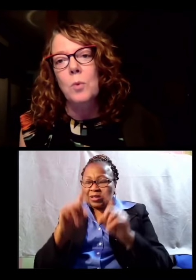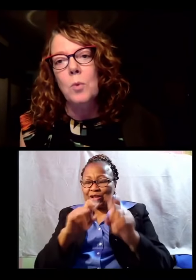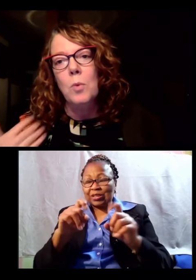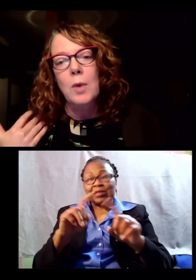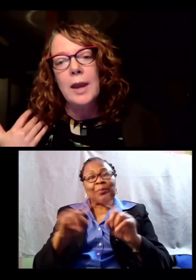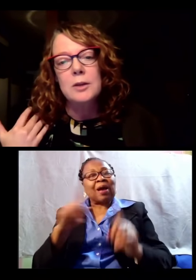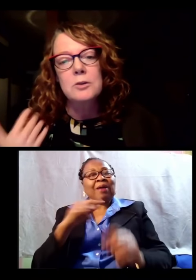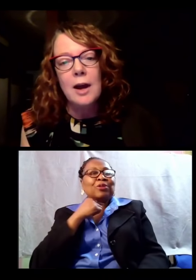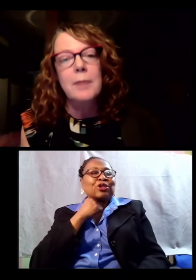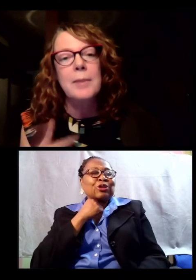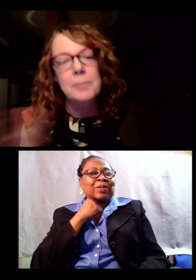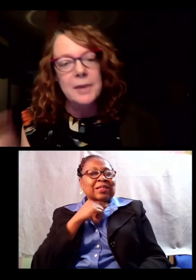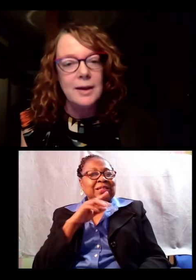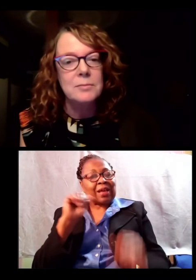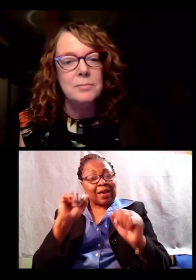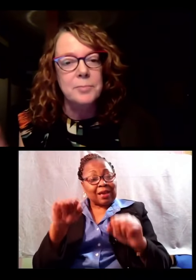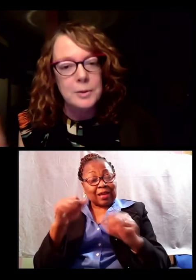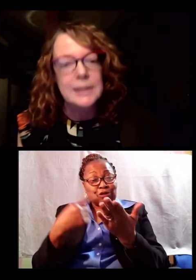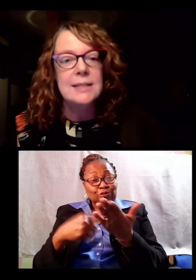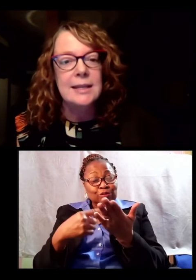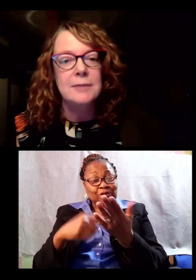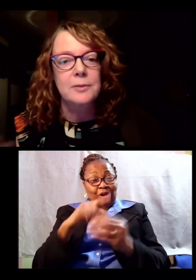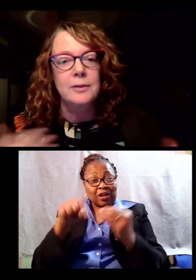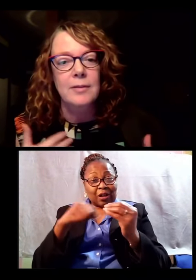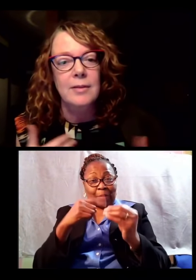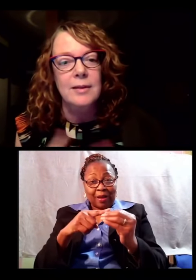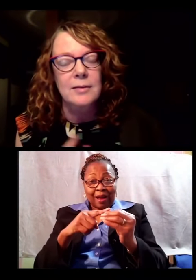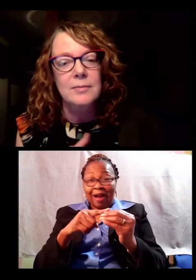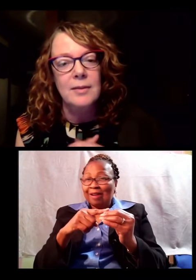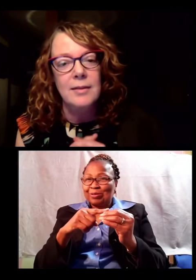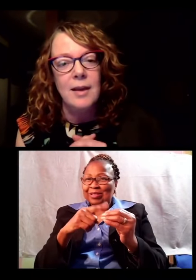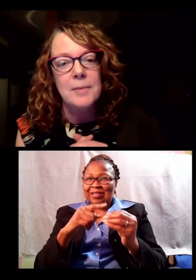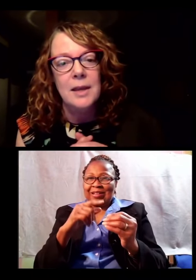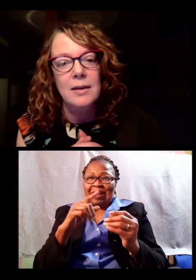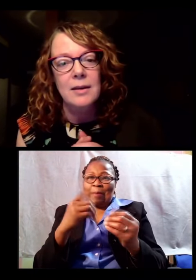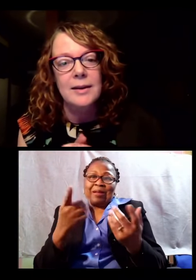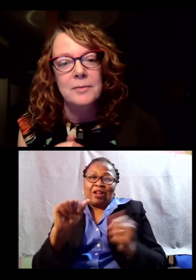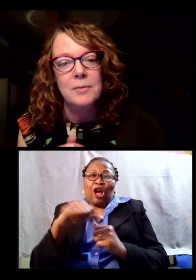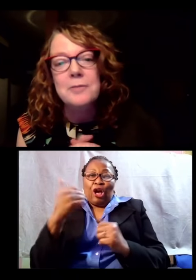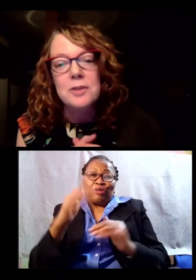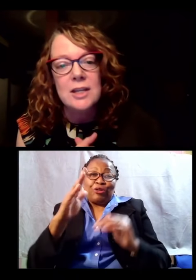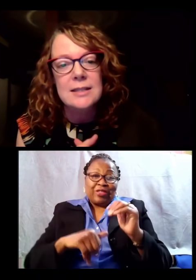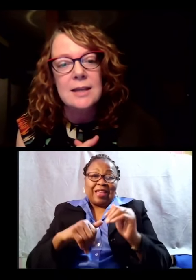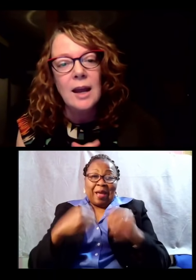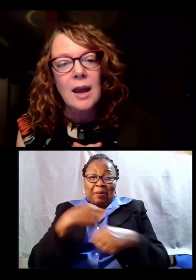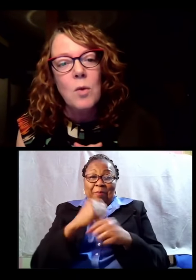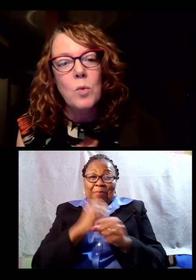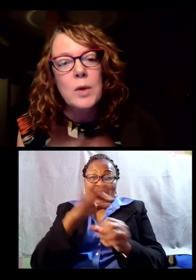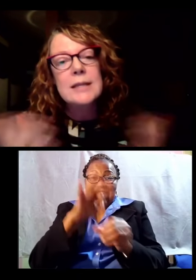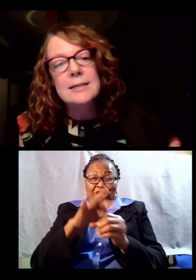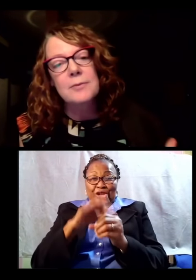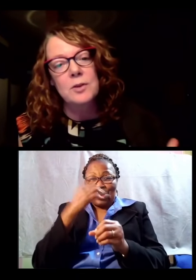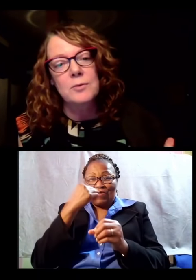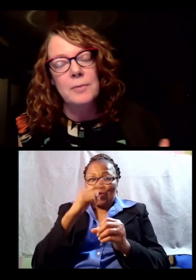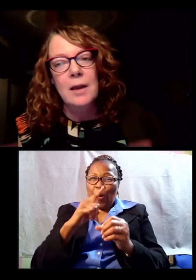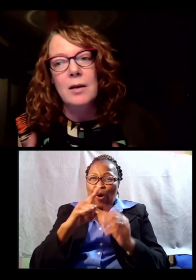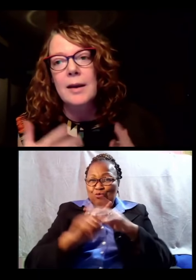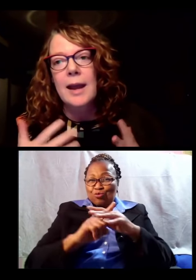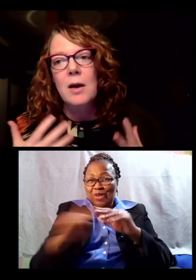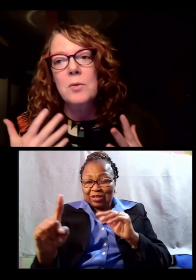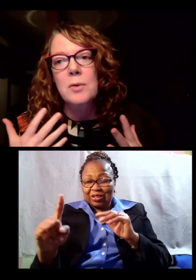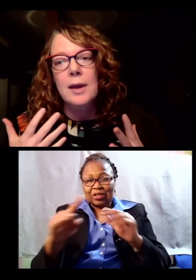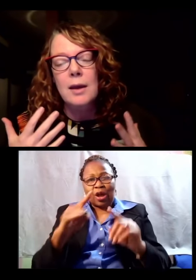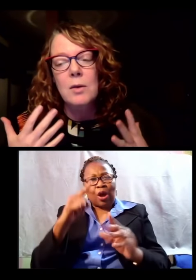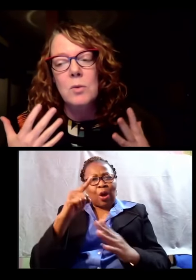curious, can you talk about beyond brewing tea for the coming refugees? What is the view from there?